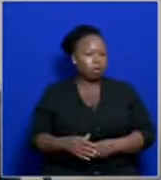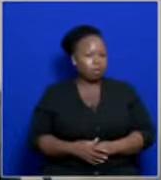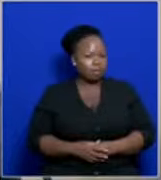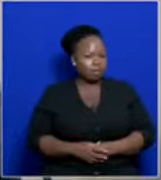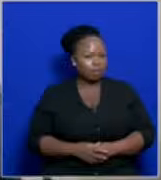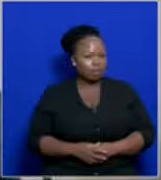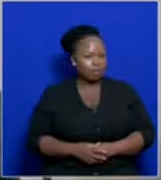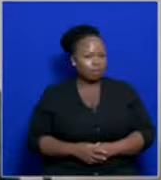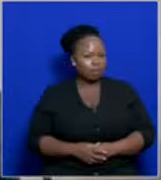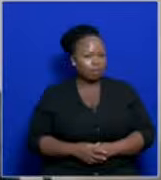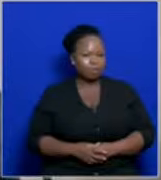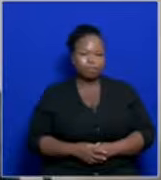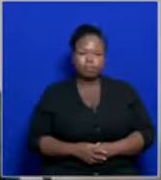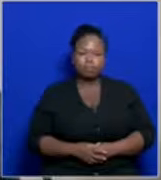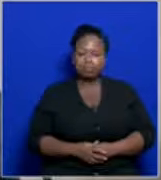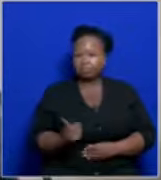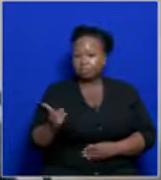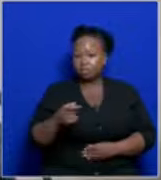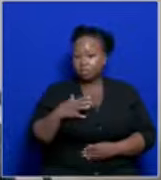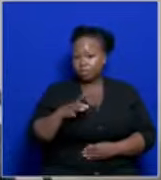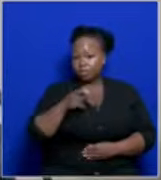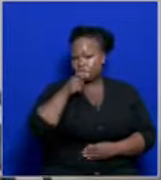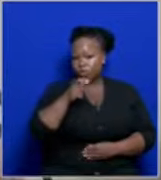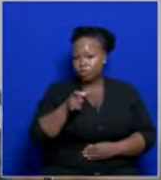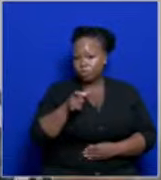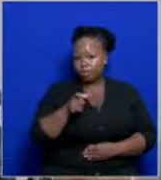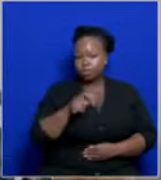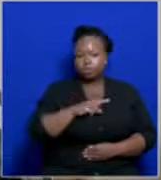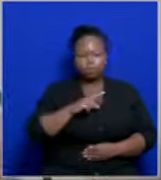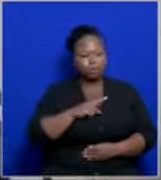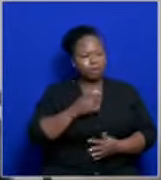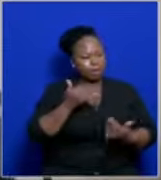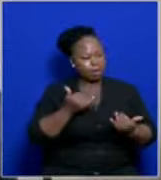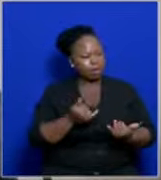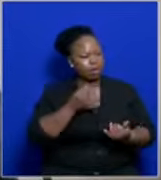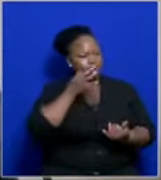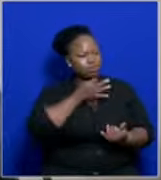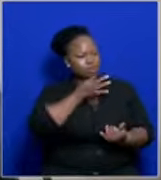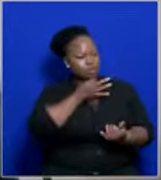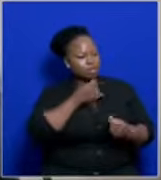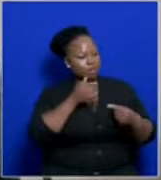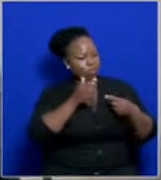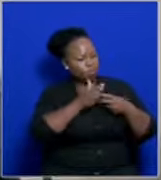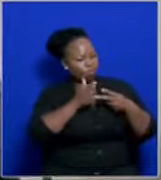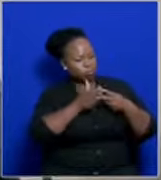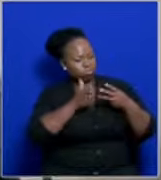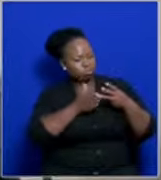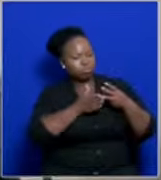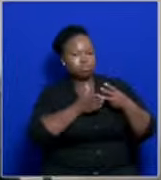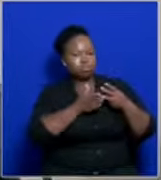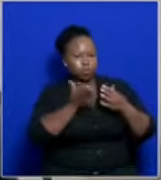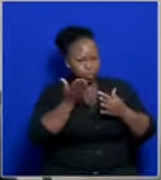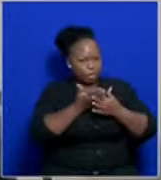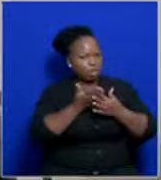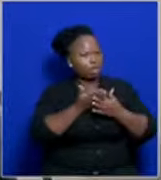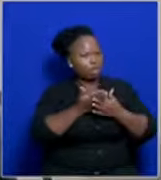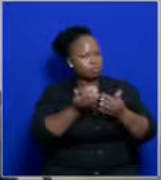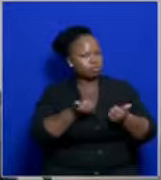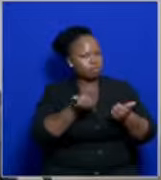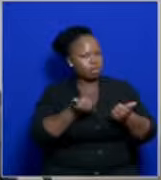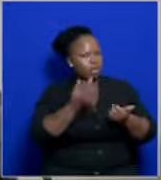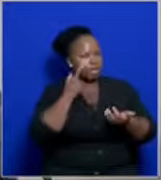Do you have a comment now that you have accounted for this matter and you have given, it would appear